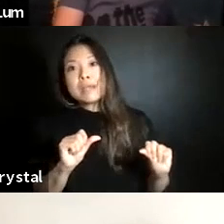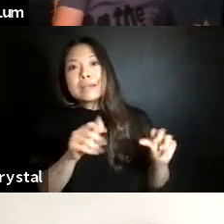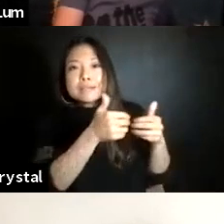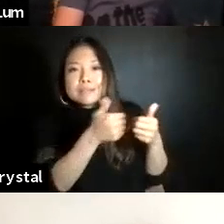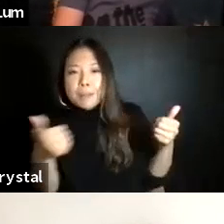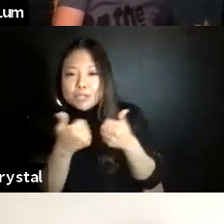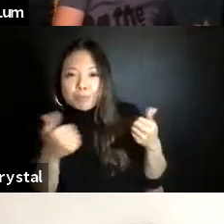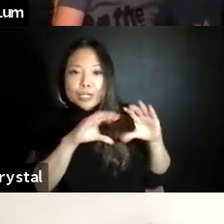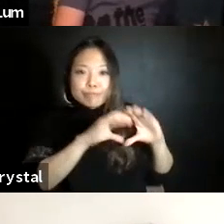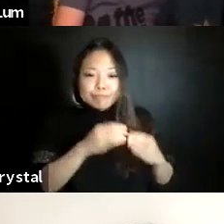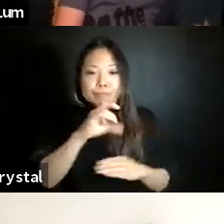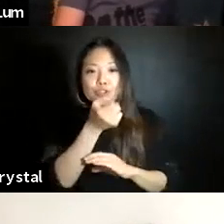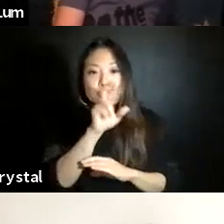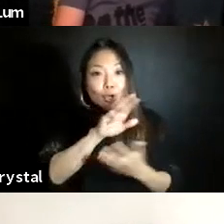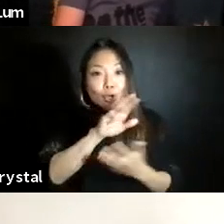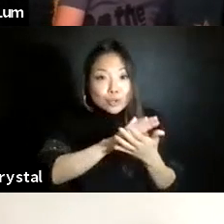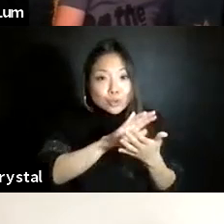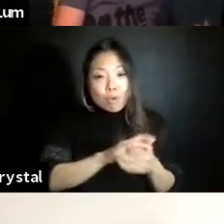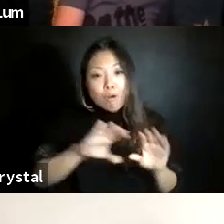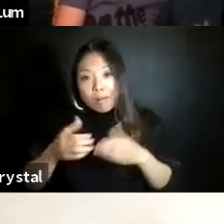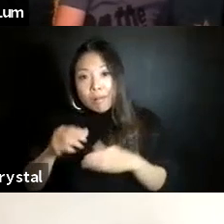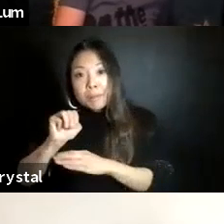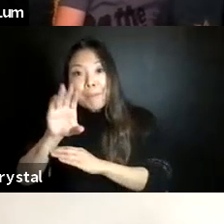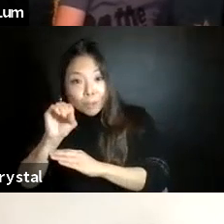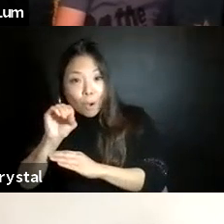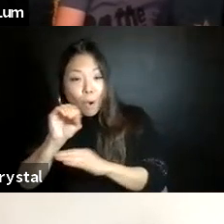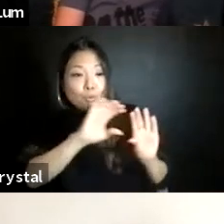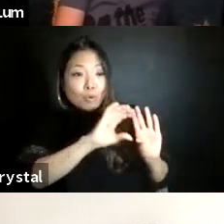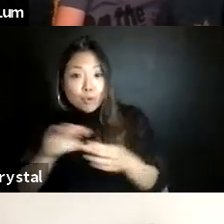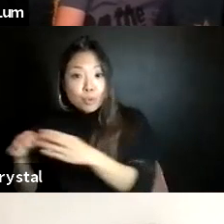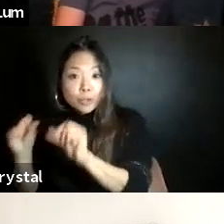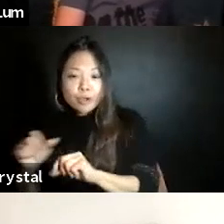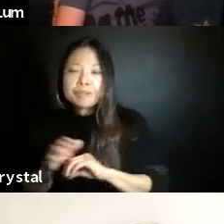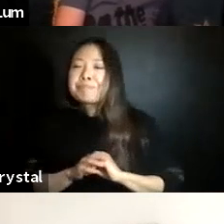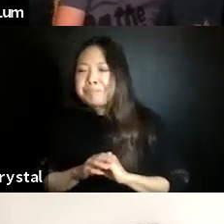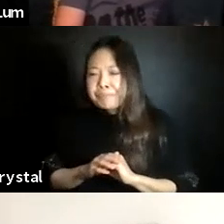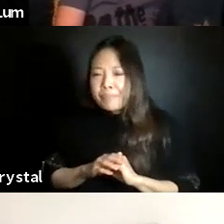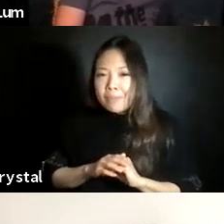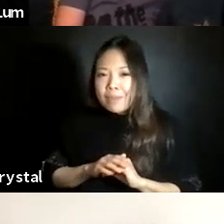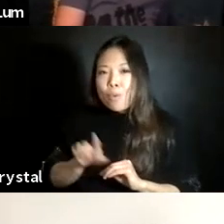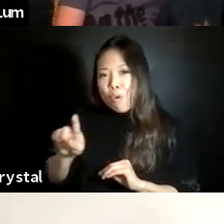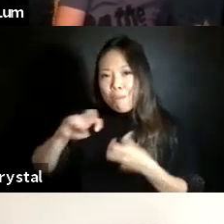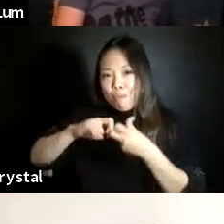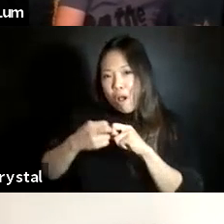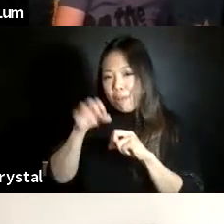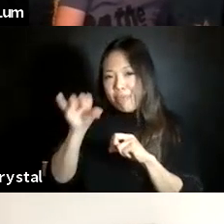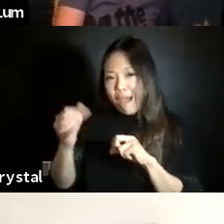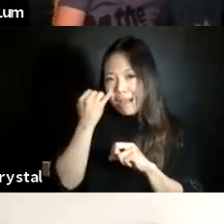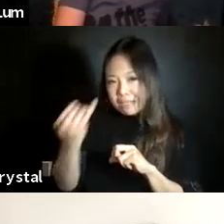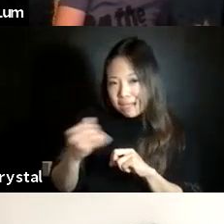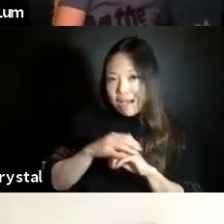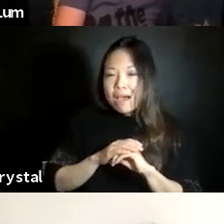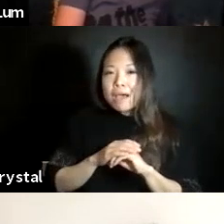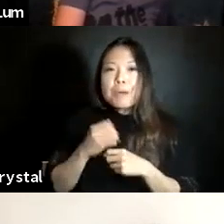so I think the challenge with that is we need to ensure that all students who are Boston residents that we're